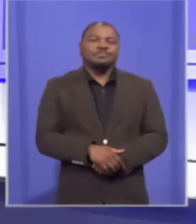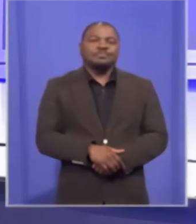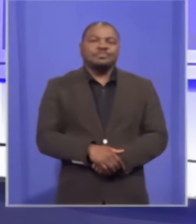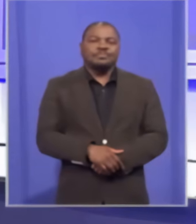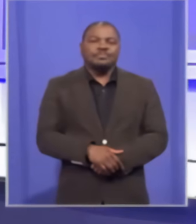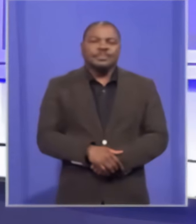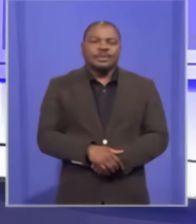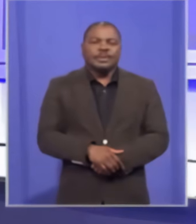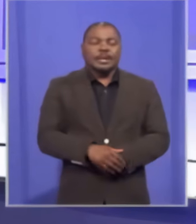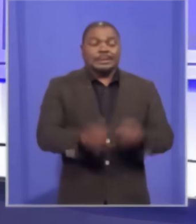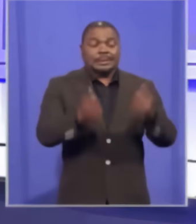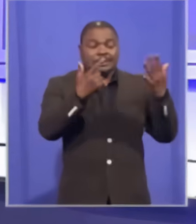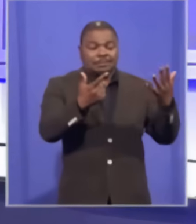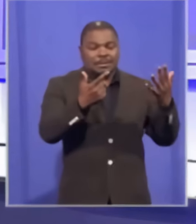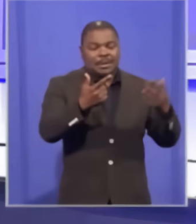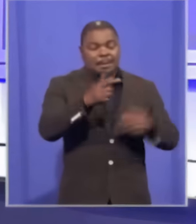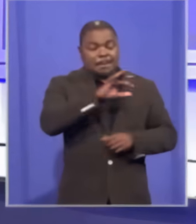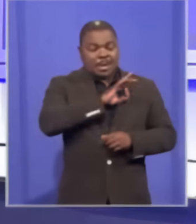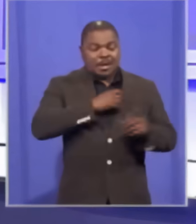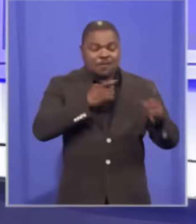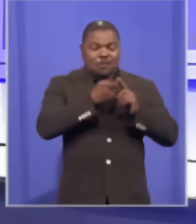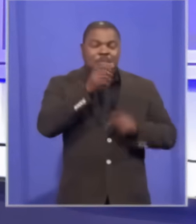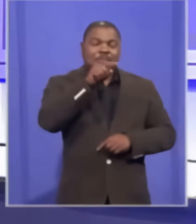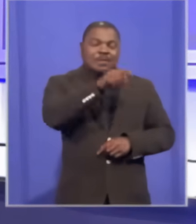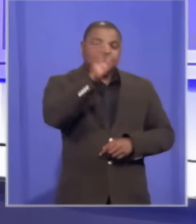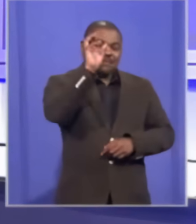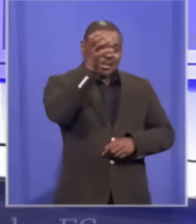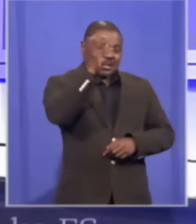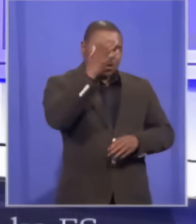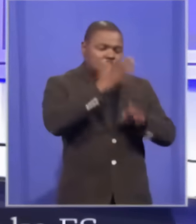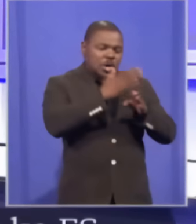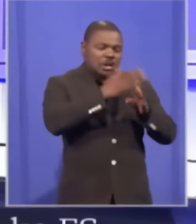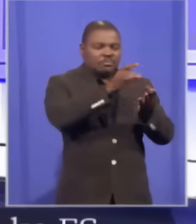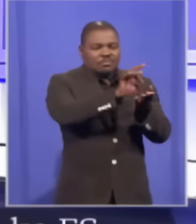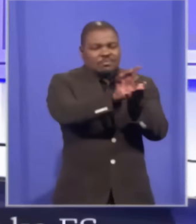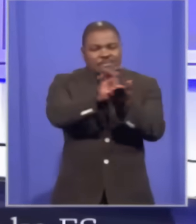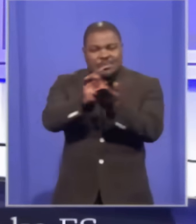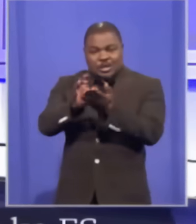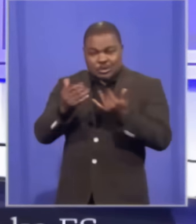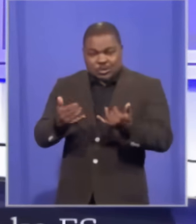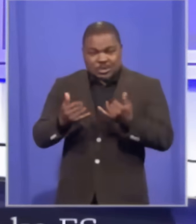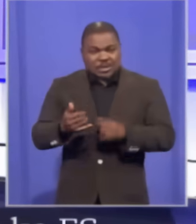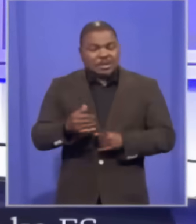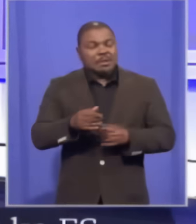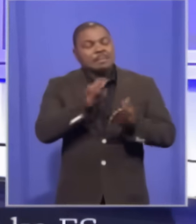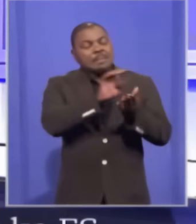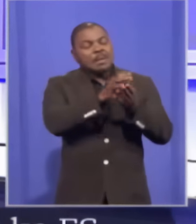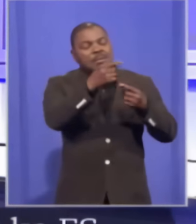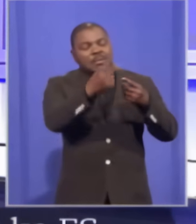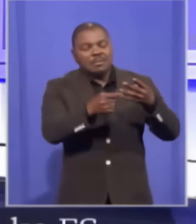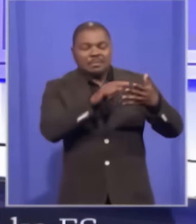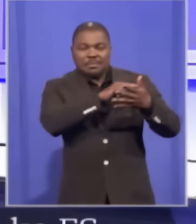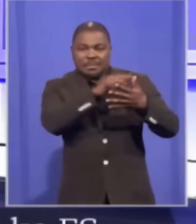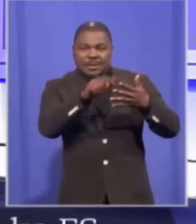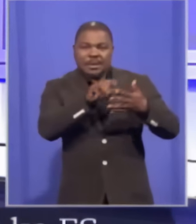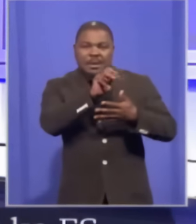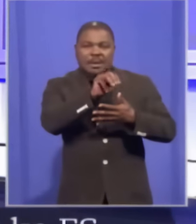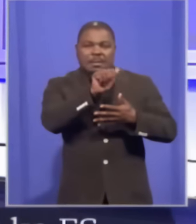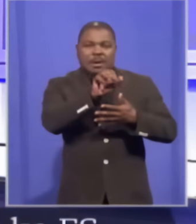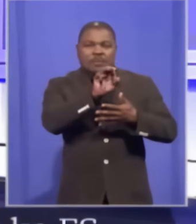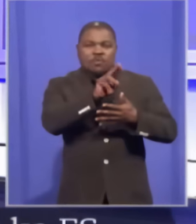Dimeyara go tšwa mebasepaleng ye šupa ka Free State di lokolotšwe mešomong le kgono. Mebasepala yeo e amegilego e akaretša